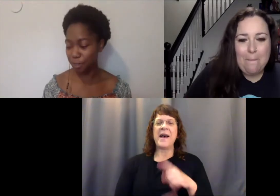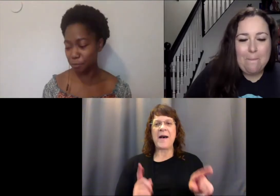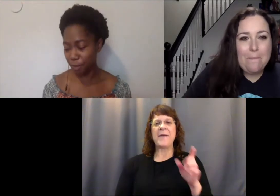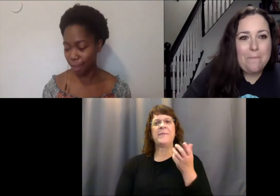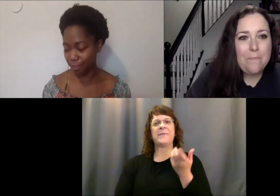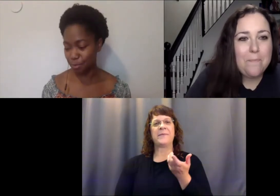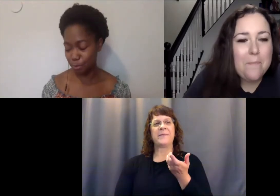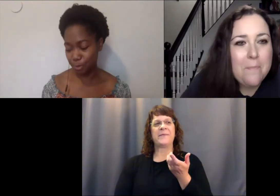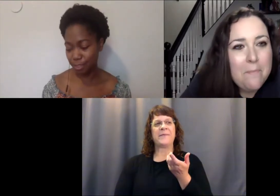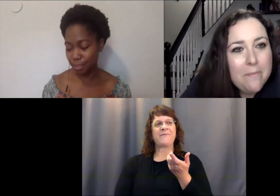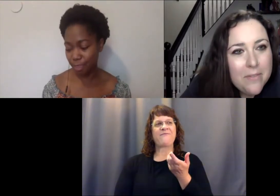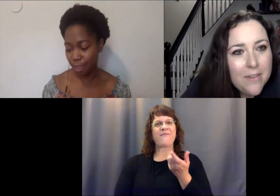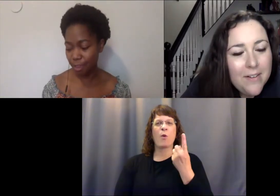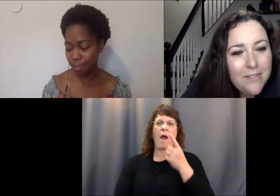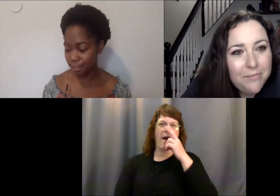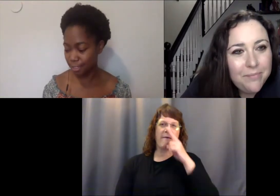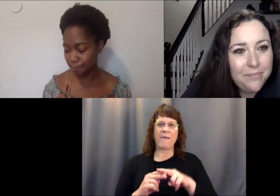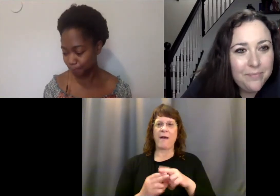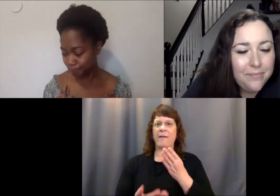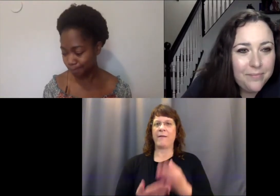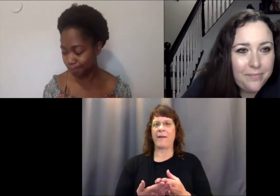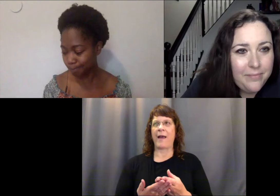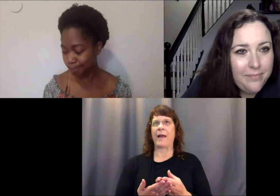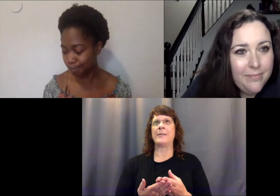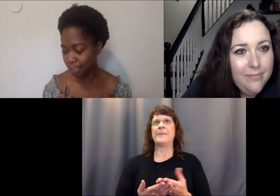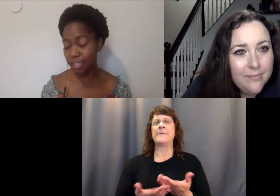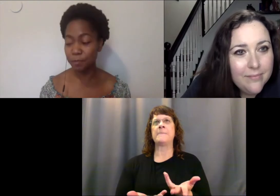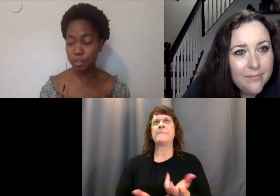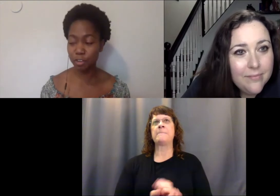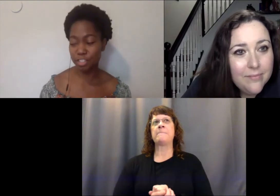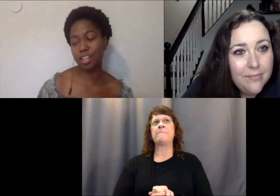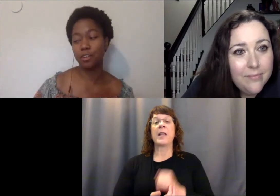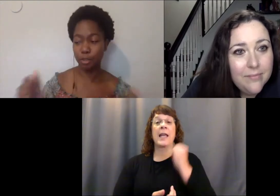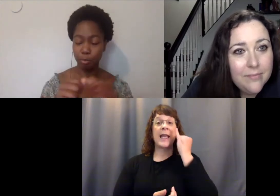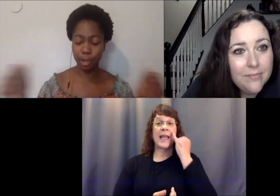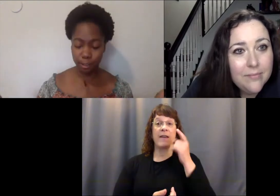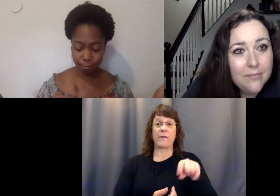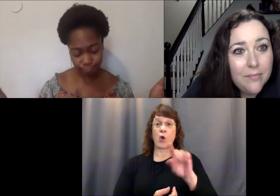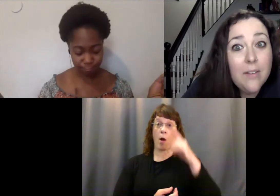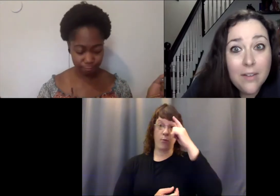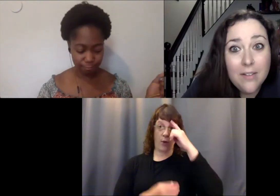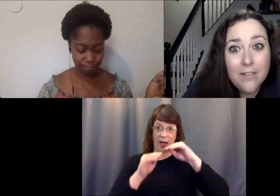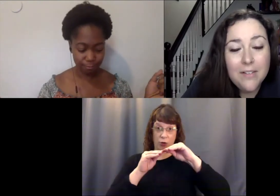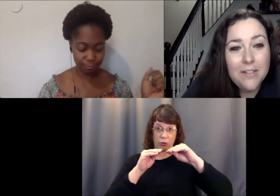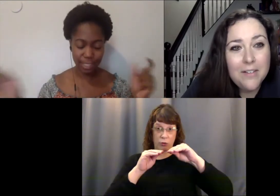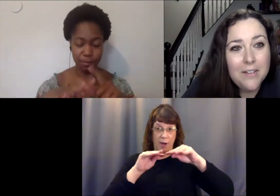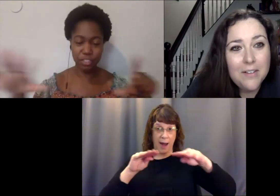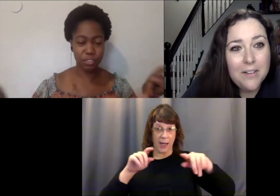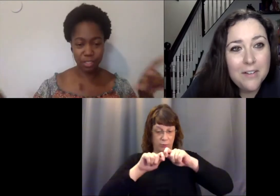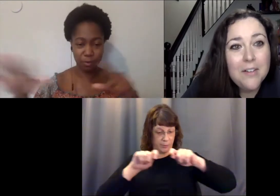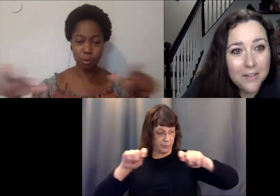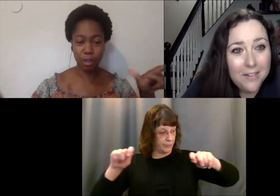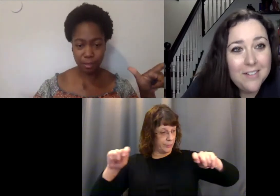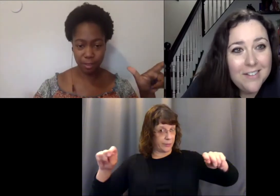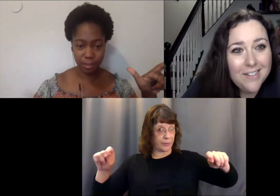One fun fact would be that if you stretched out your brain as much as you